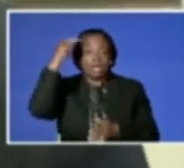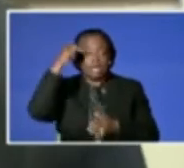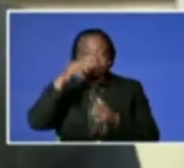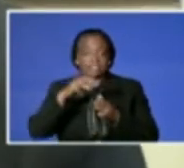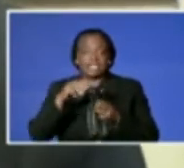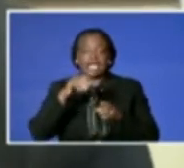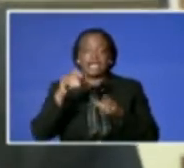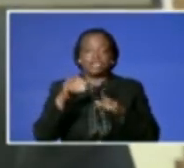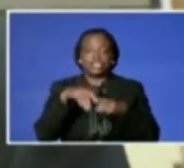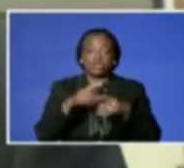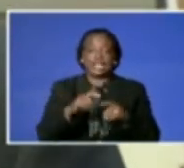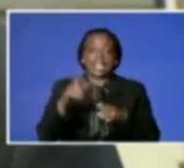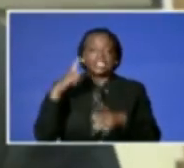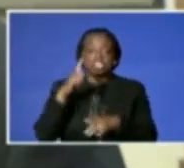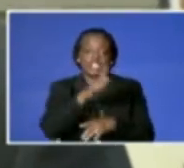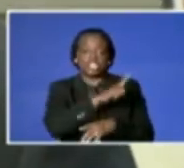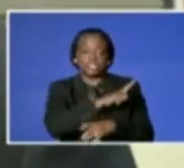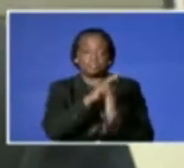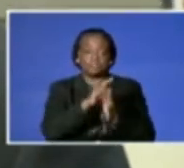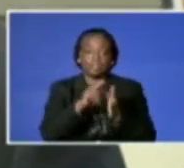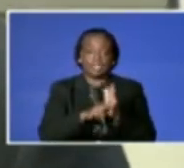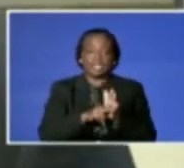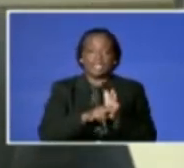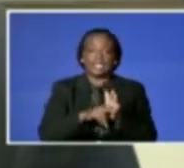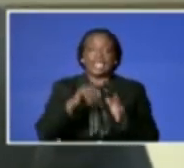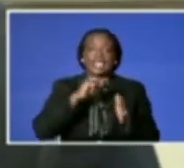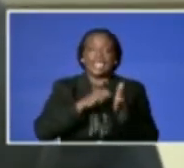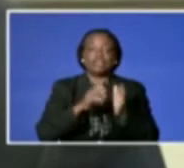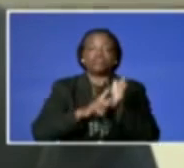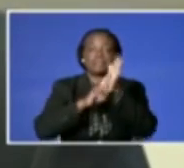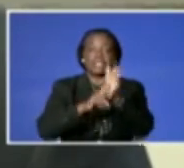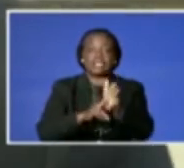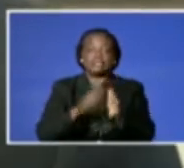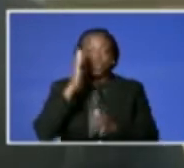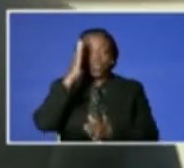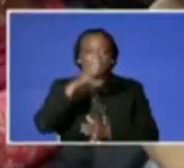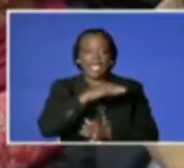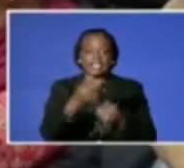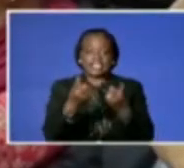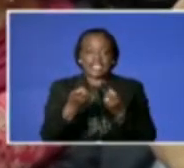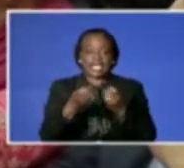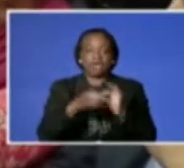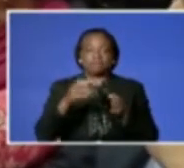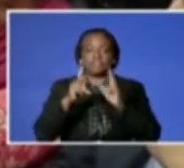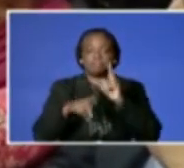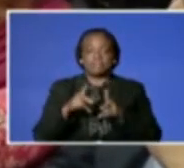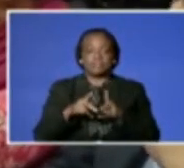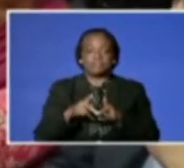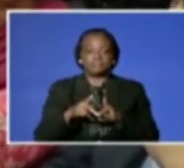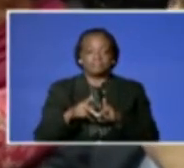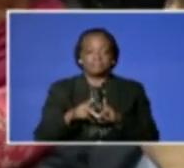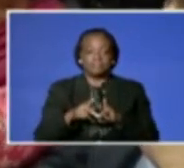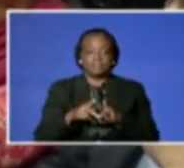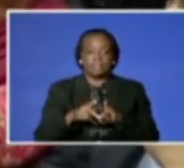it lends a flavor to it. It represents the will and the desire of the people. The